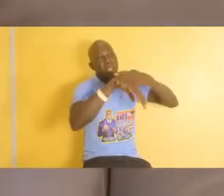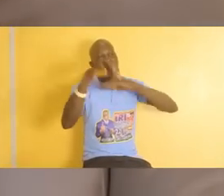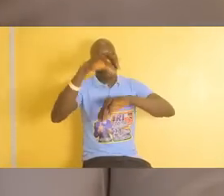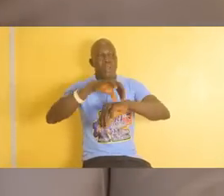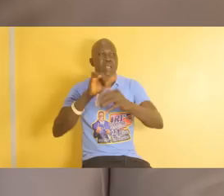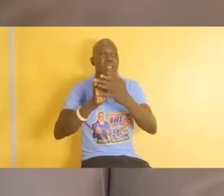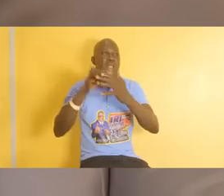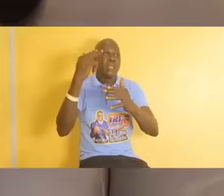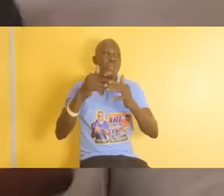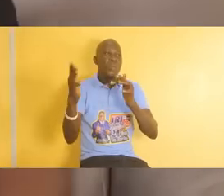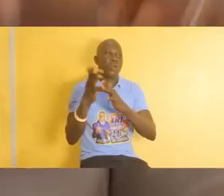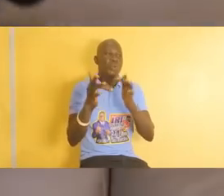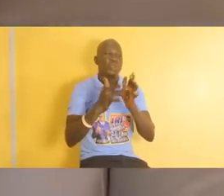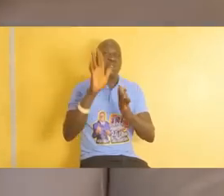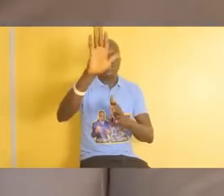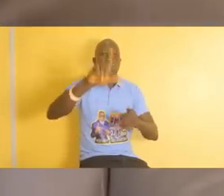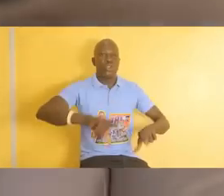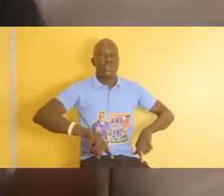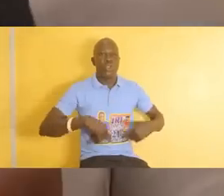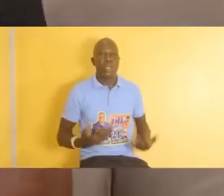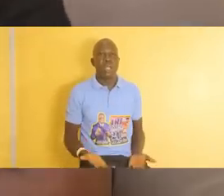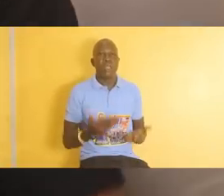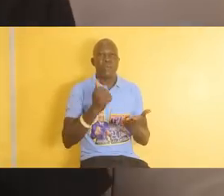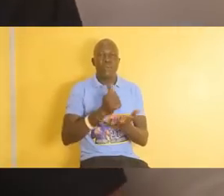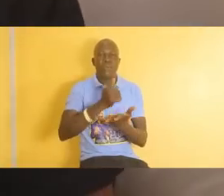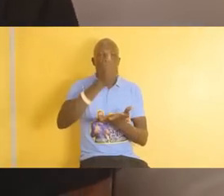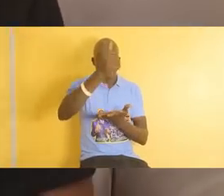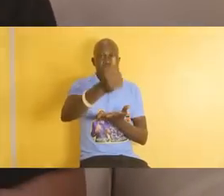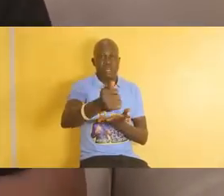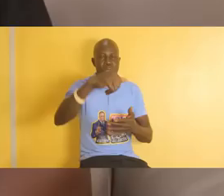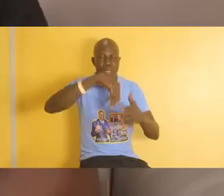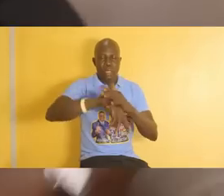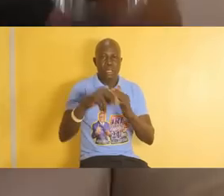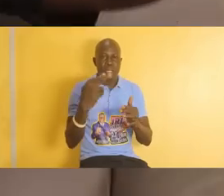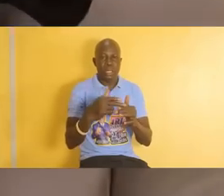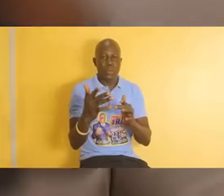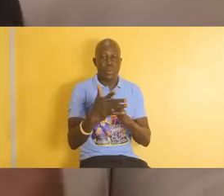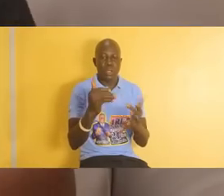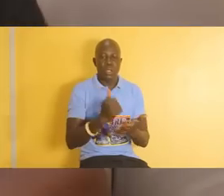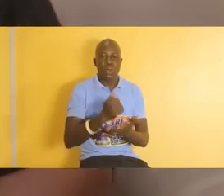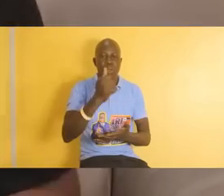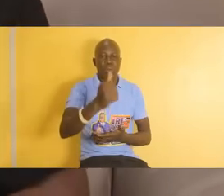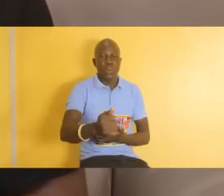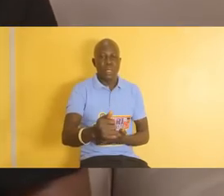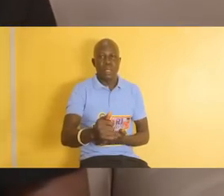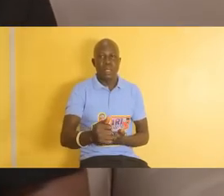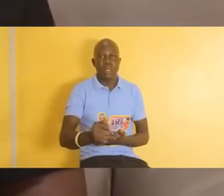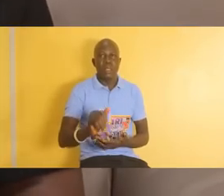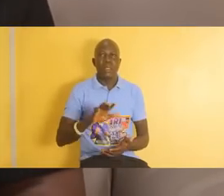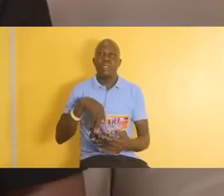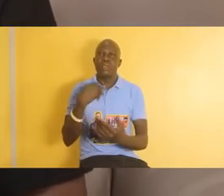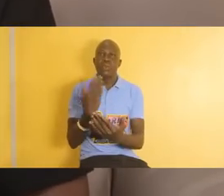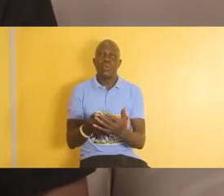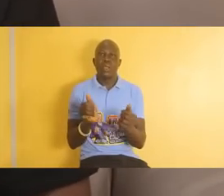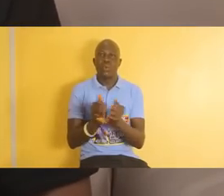orúkọ jẹ́ ayé ẹ̀ máa dìde in the name of Jesus ni ó dẹ̀